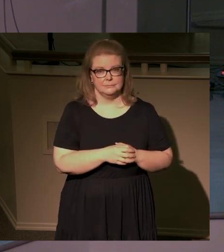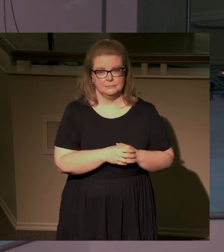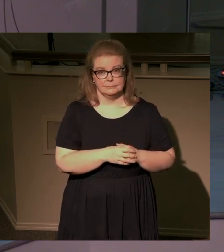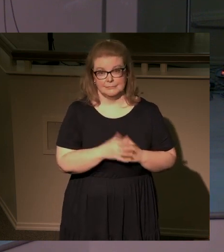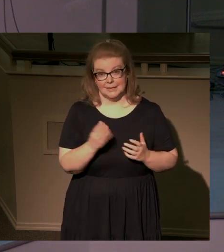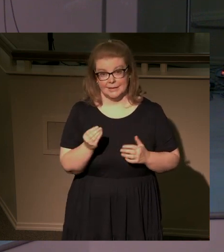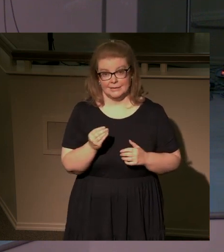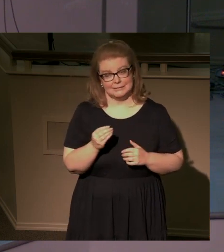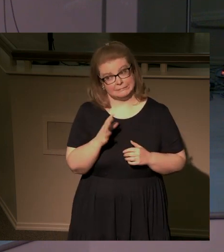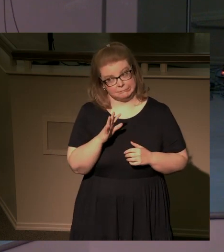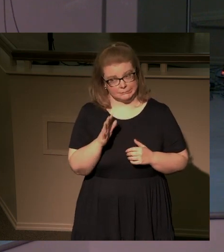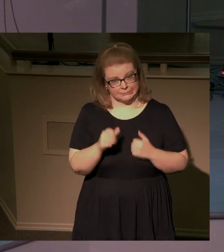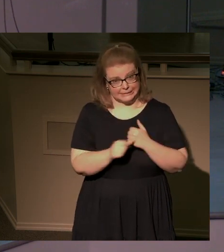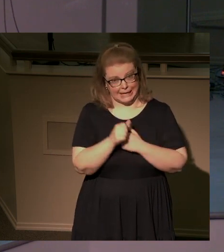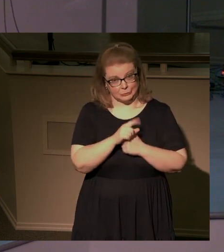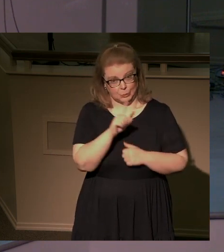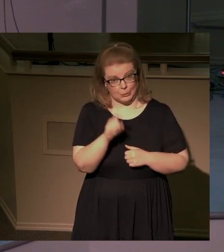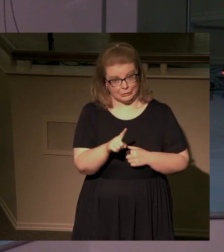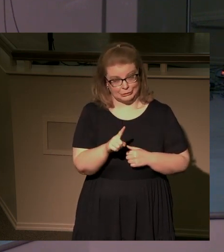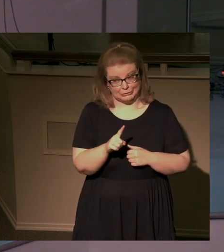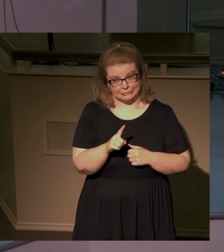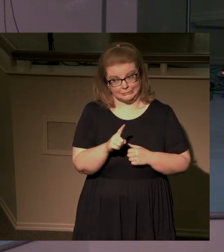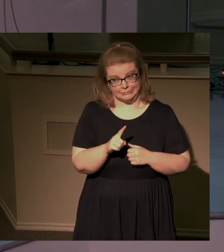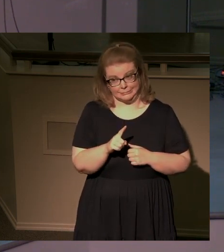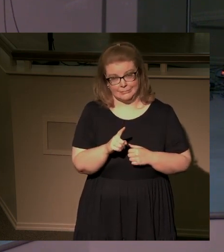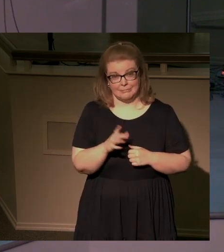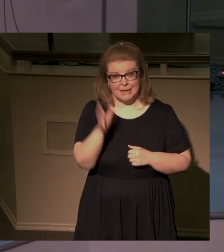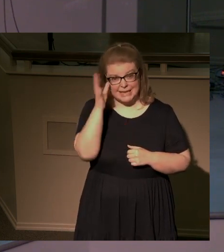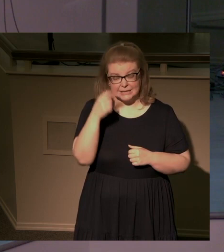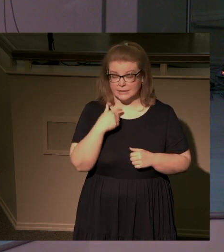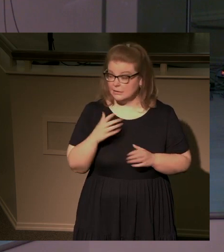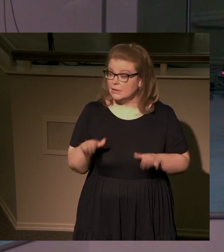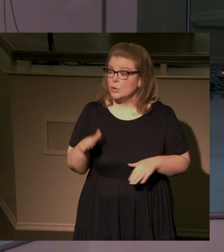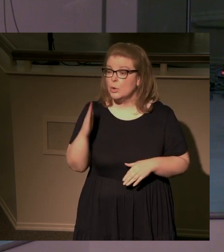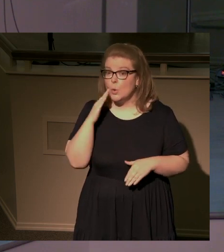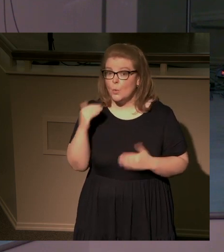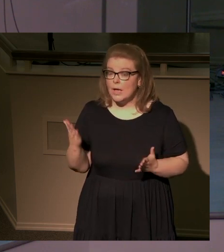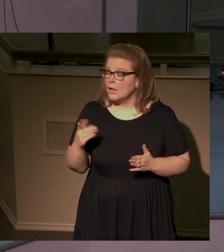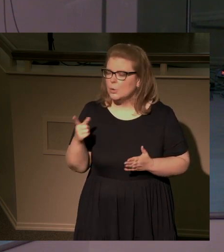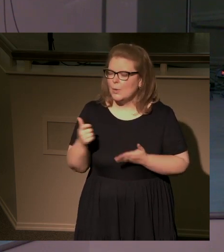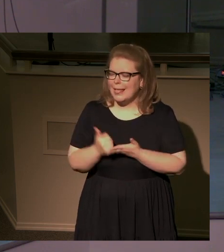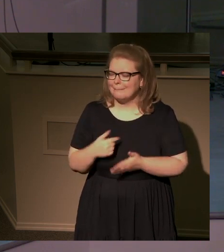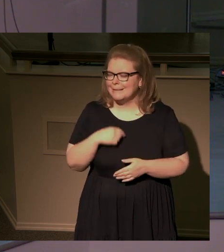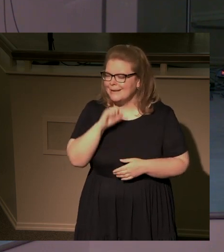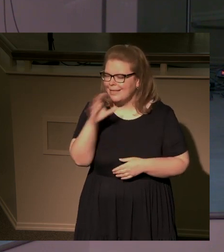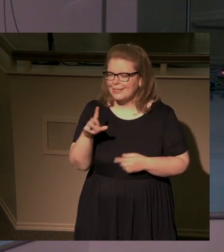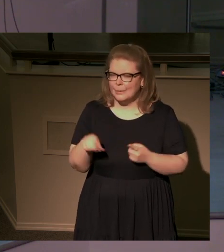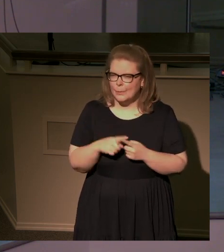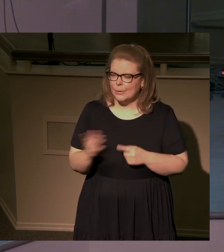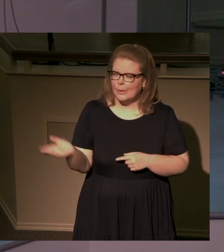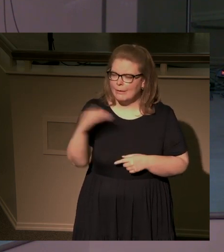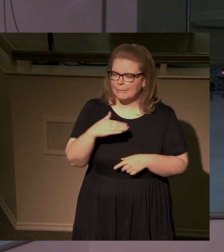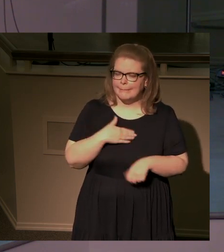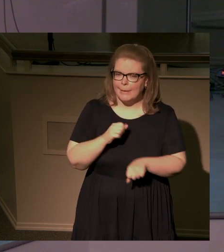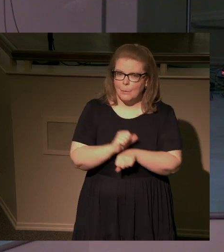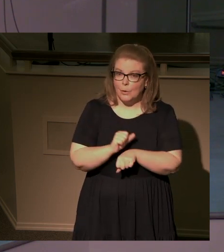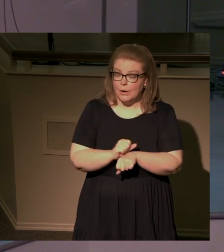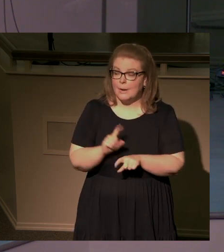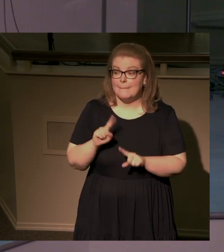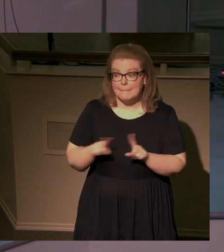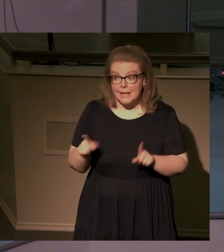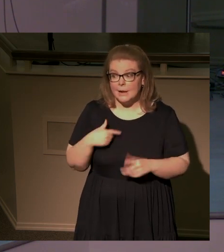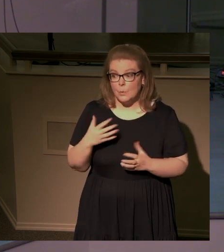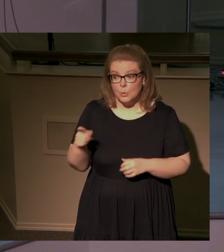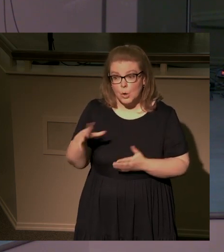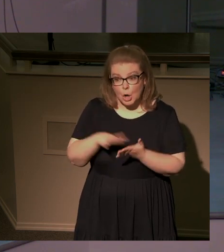And it's a dangerous question if you don't want the truth. My dad said, "You know what? You're no help to me when you come with me. But I want you to